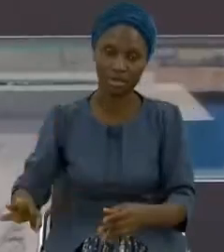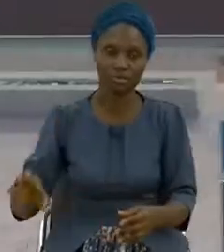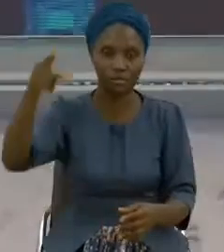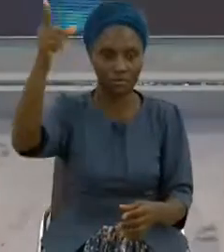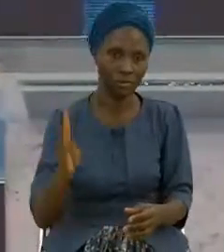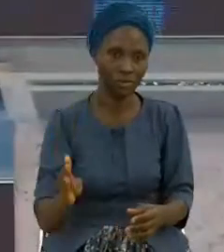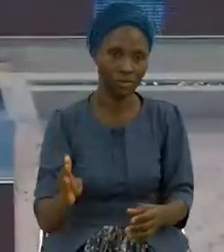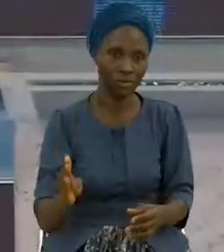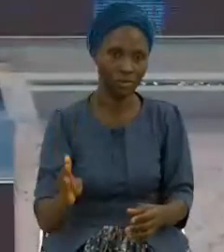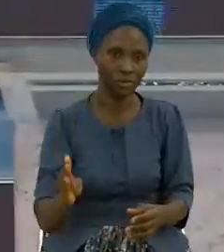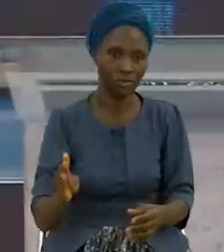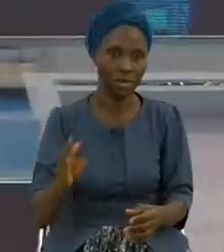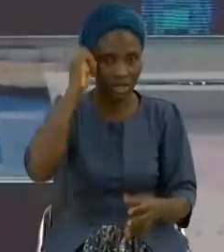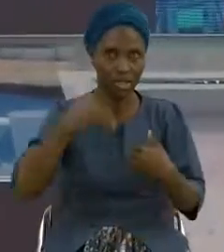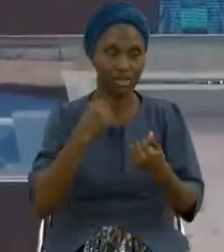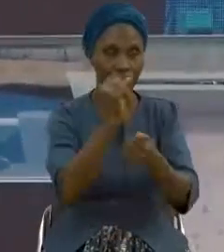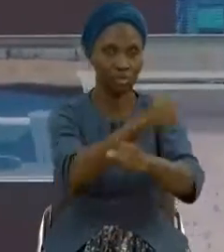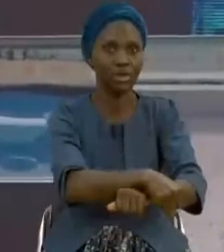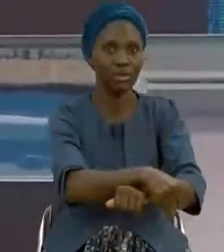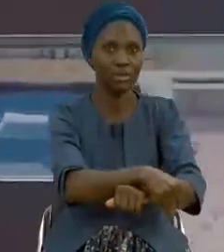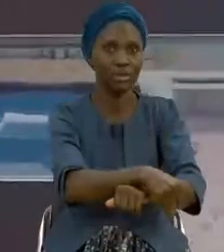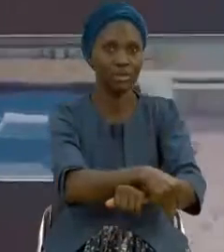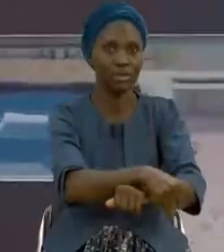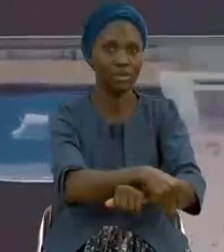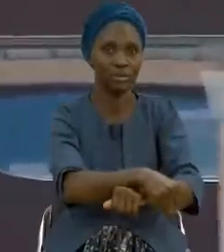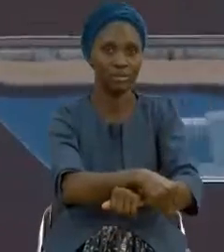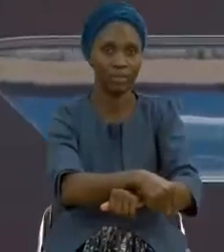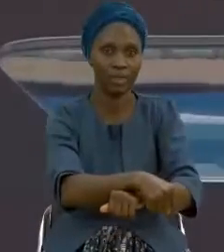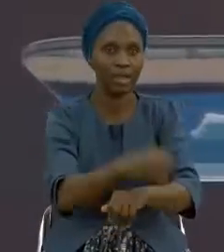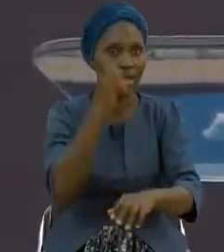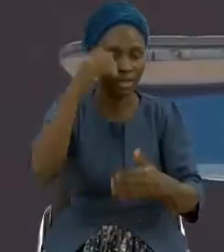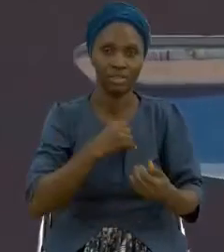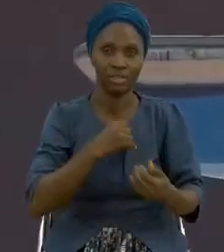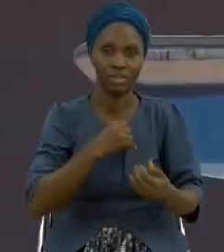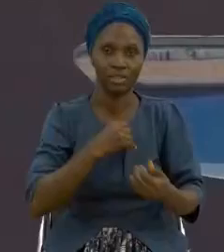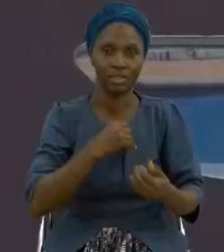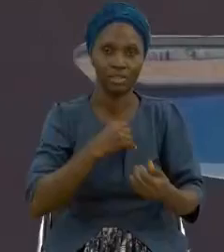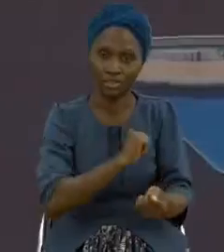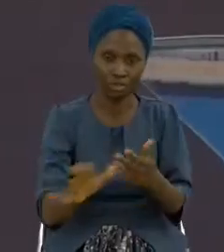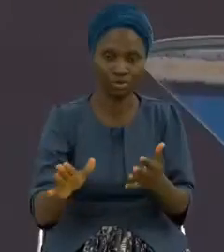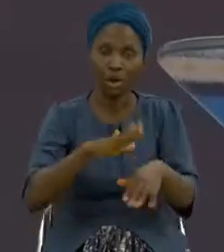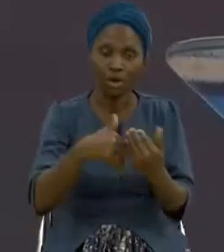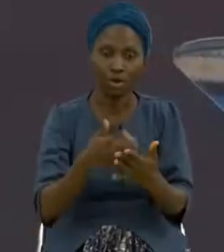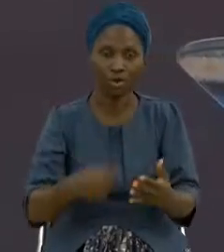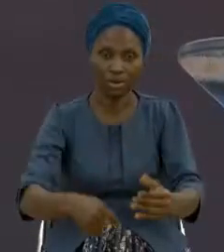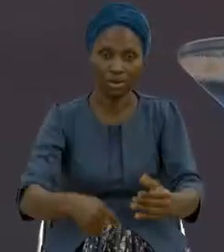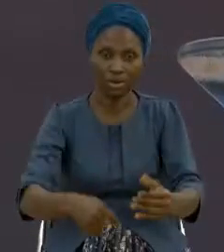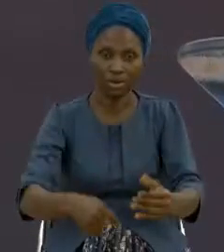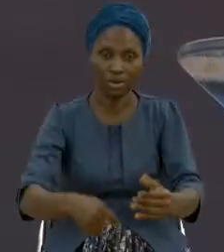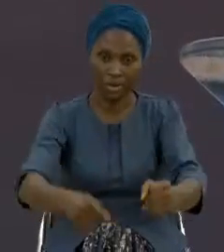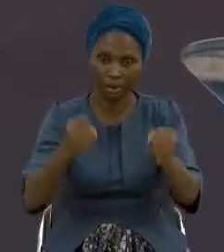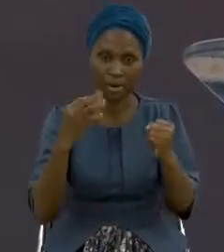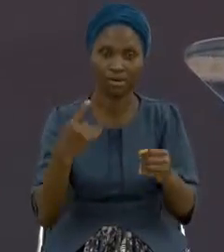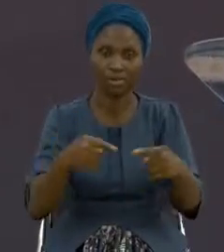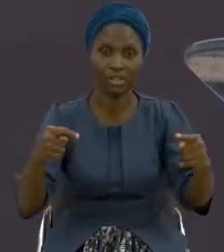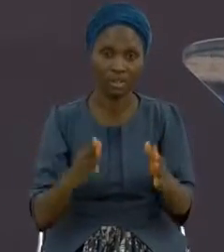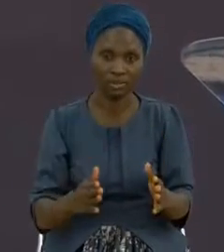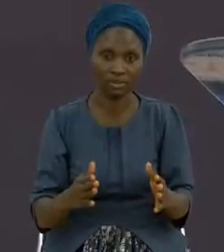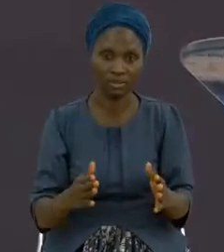he has destroyed all the powers of the enemy, and as we are seated with